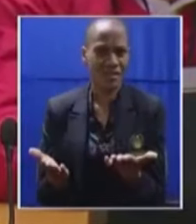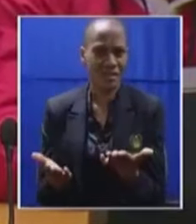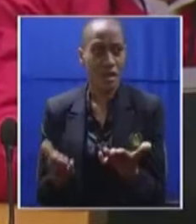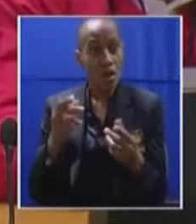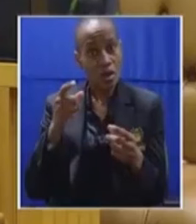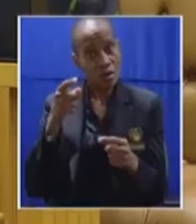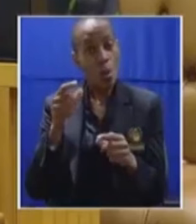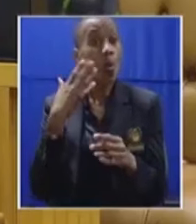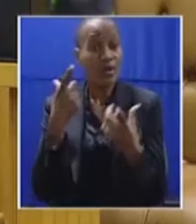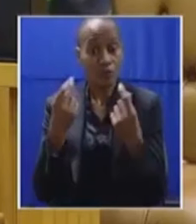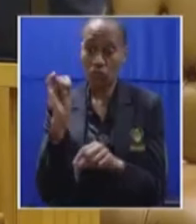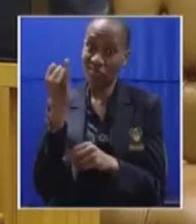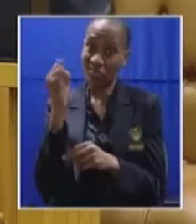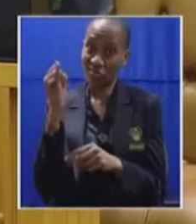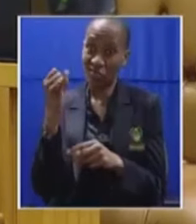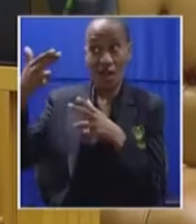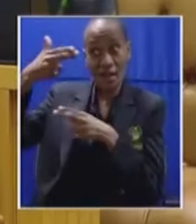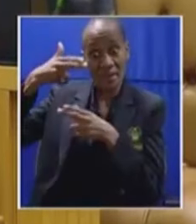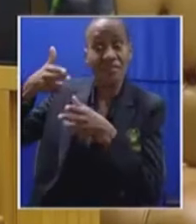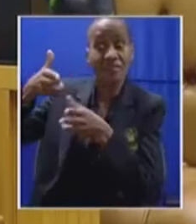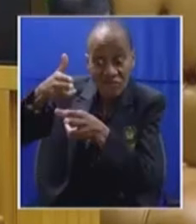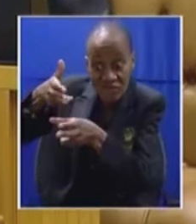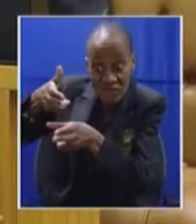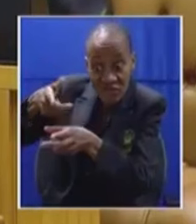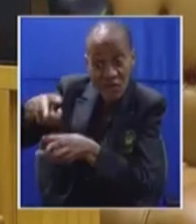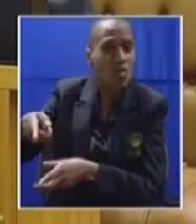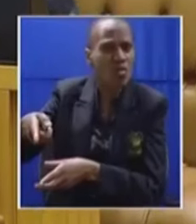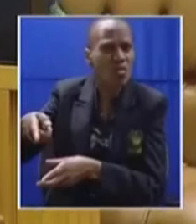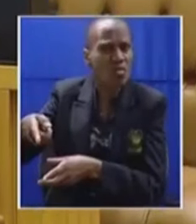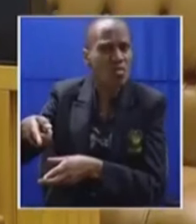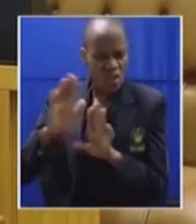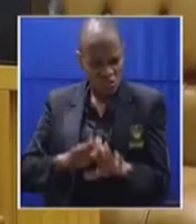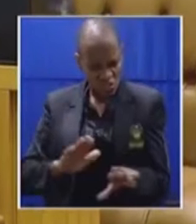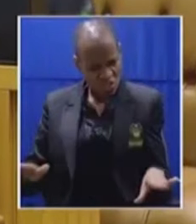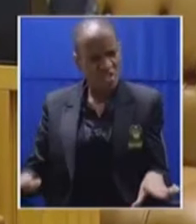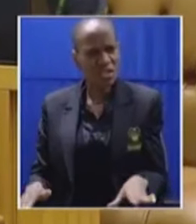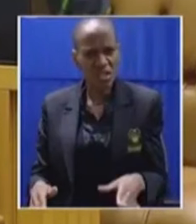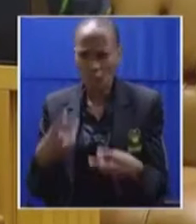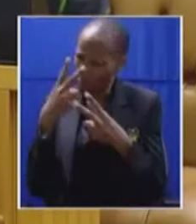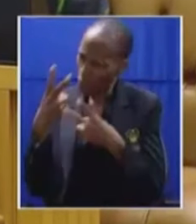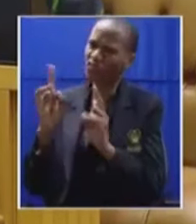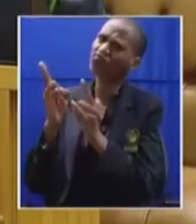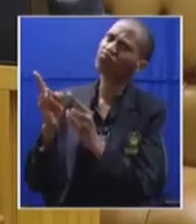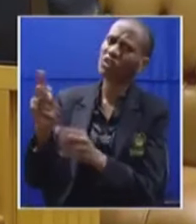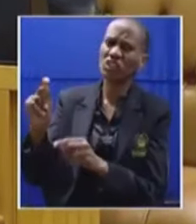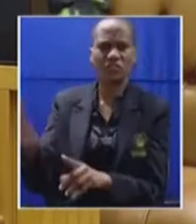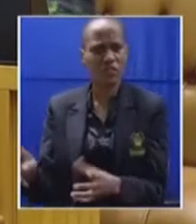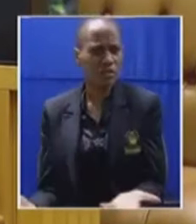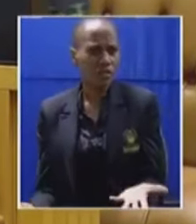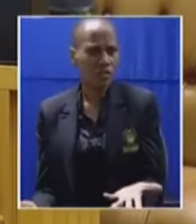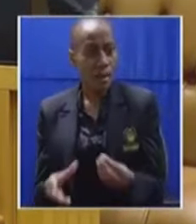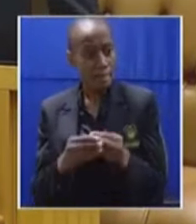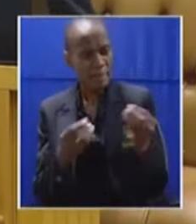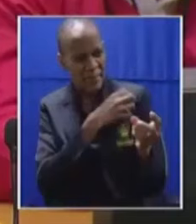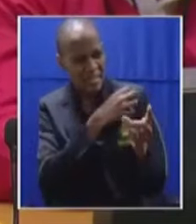camera and the mouth issues. Thank you. Children are watching these proceedings, and for her to